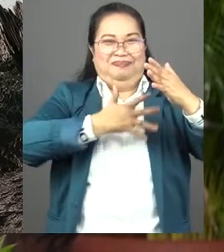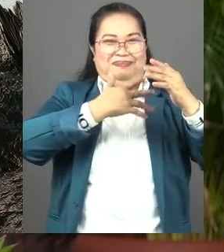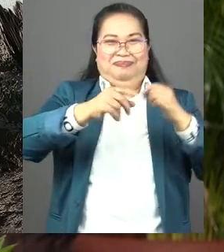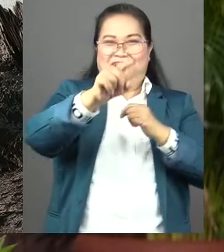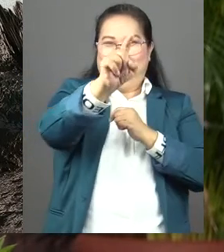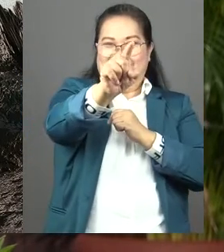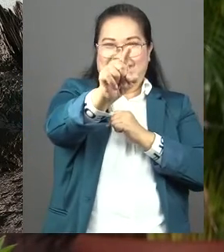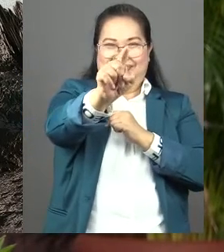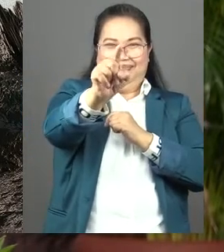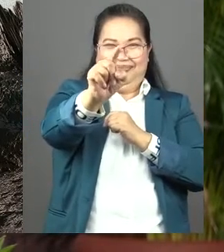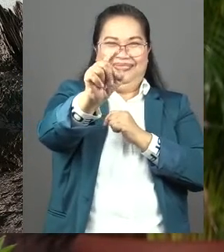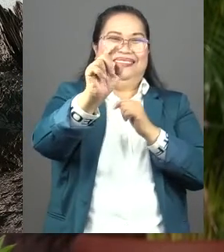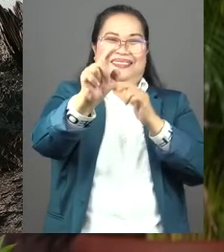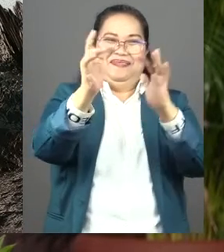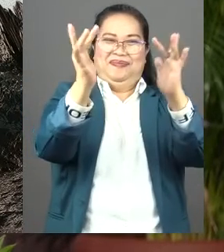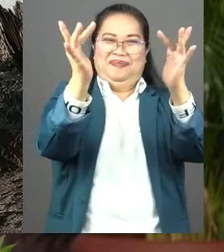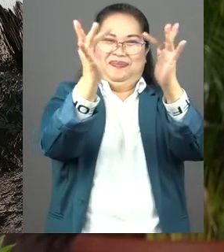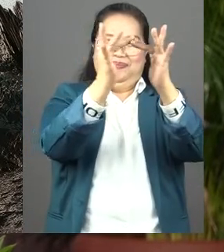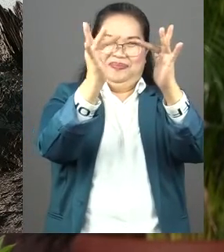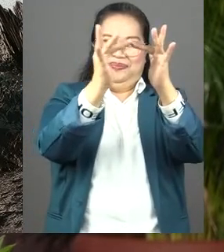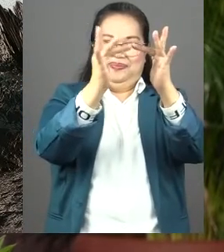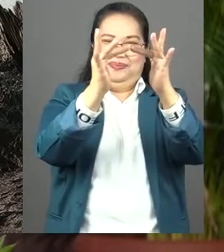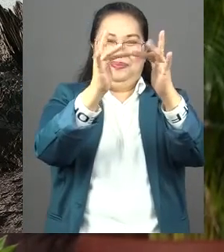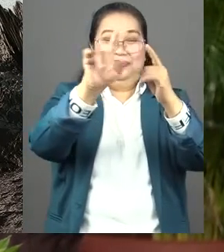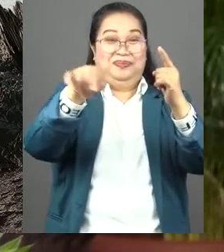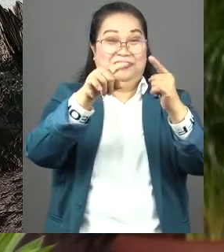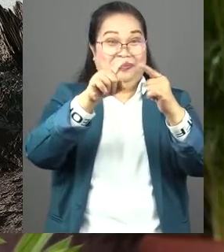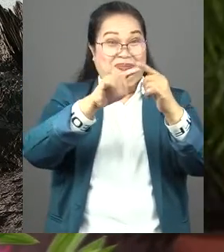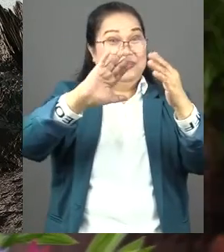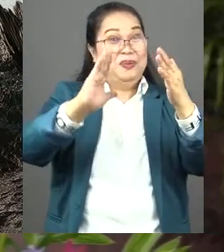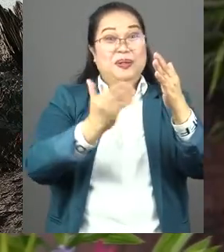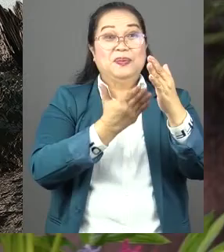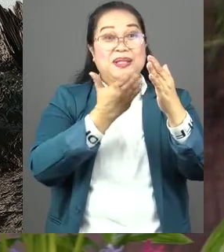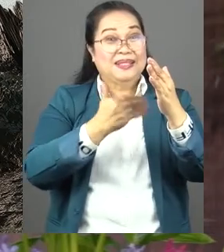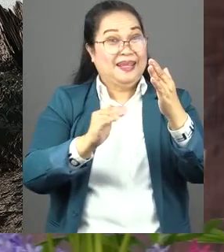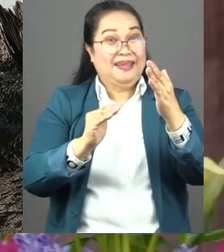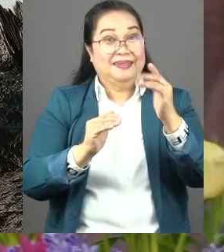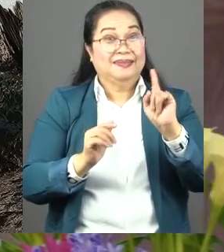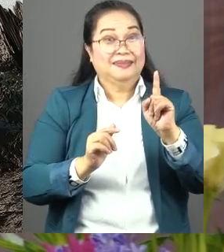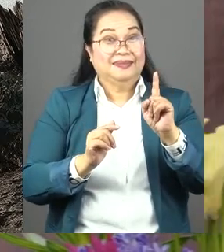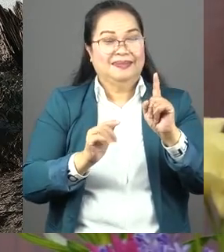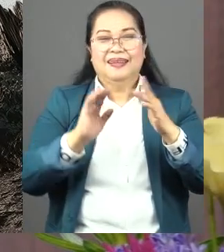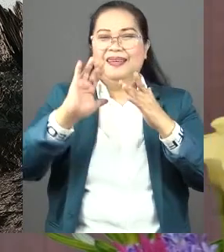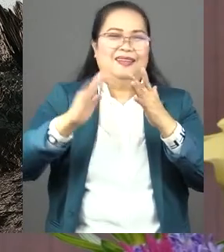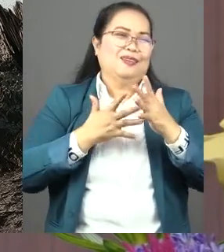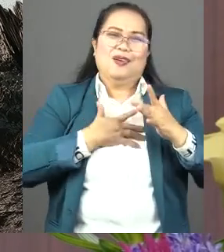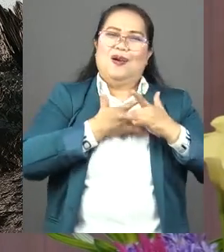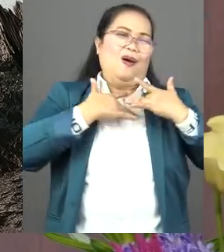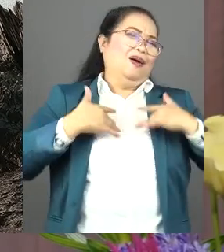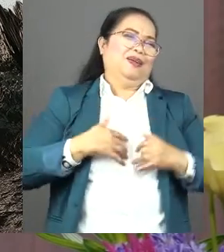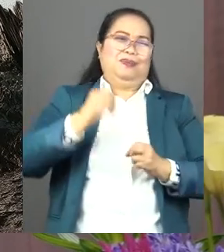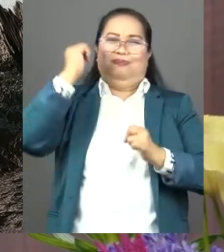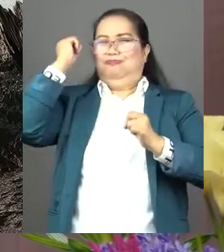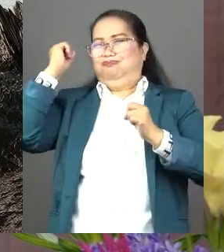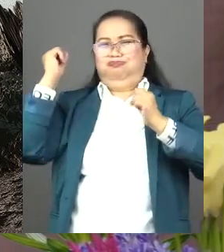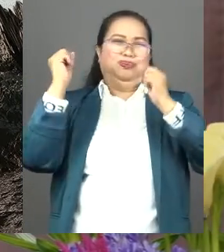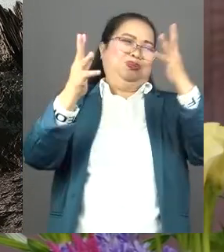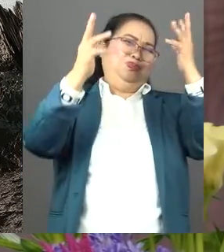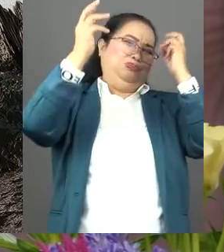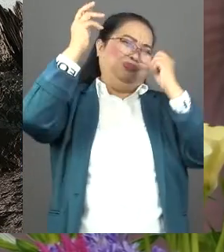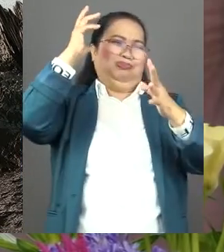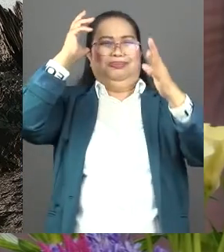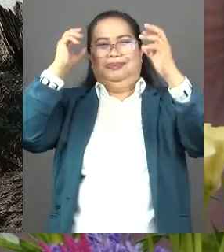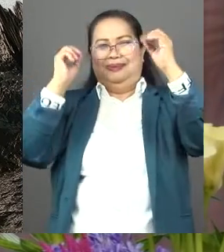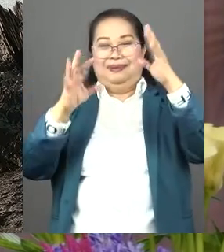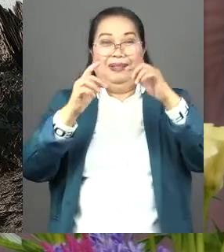are online, when we sing, sing it with all your heart. Because that's what Paul said.